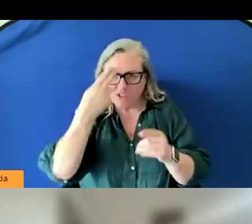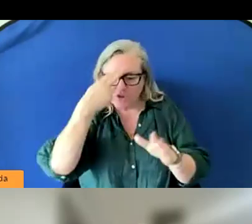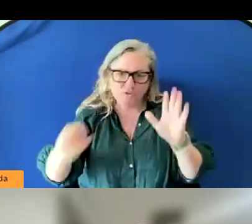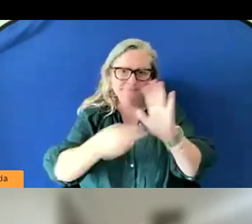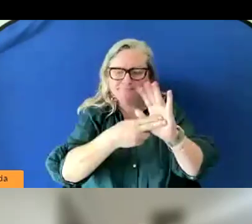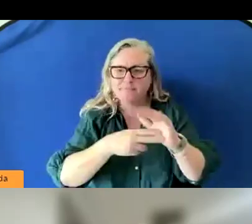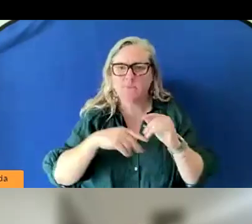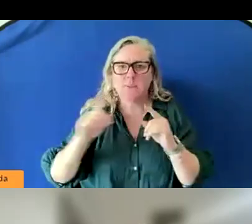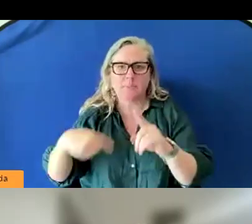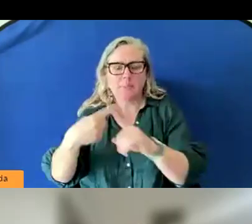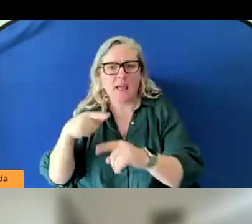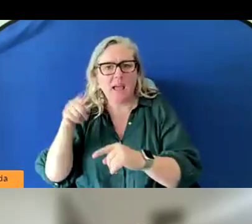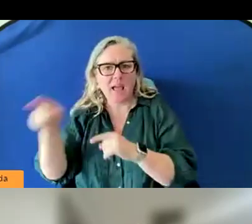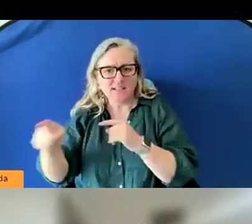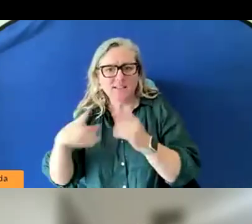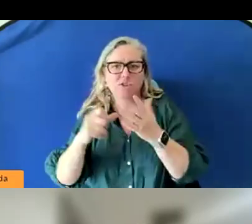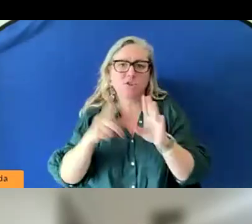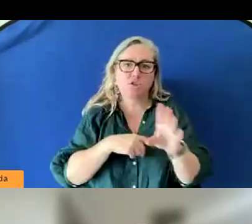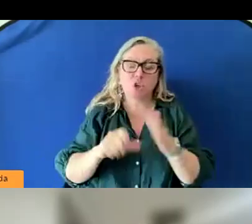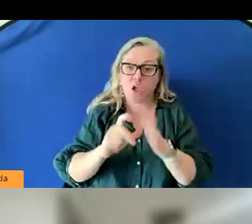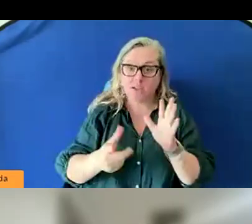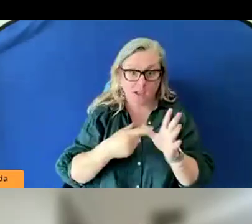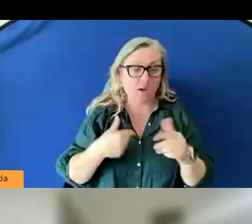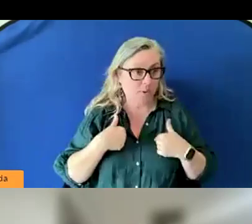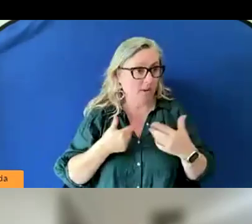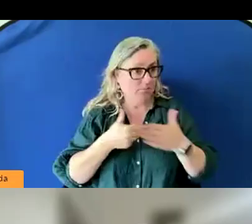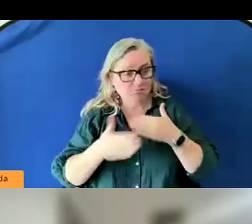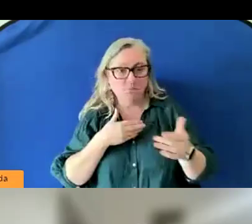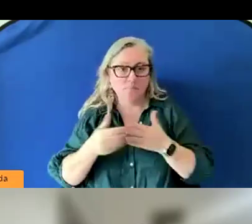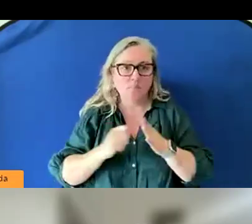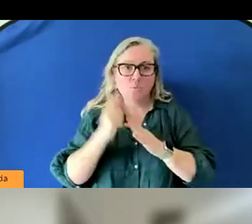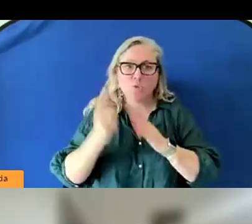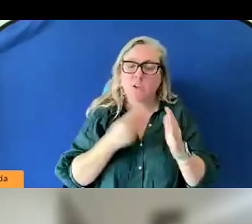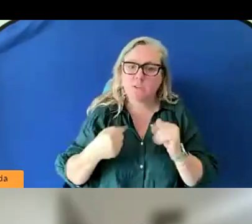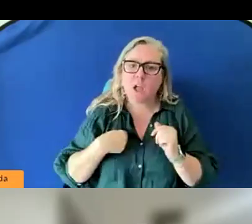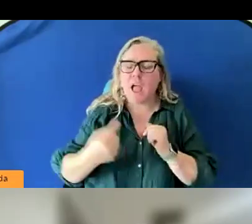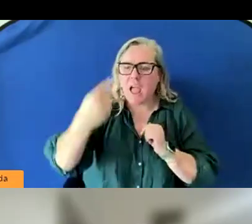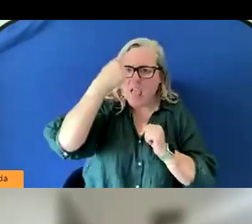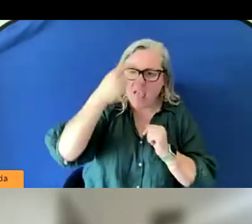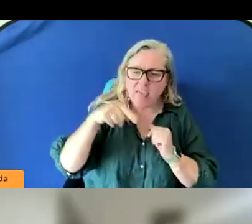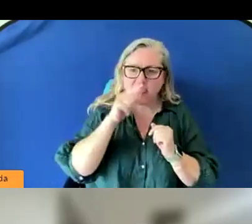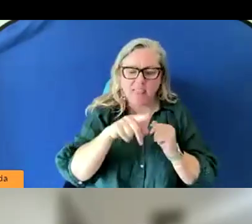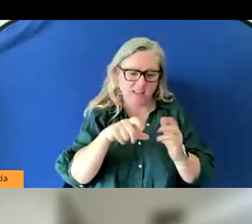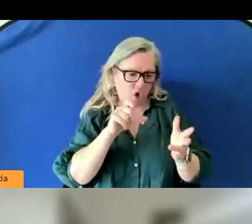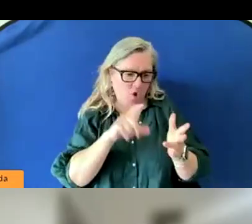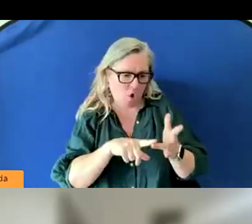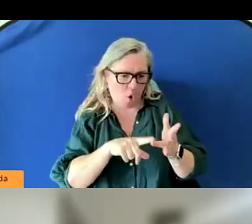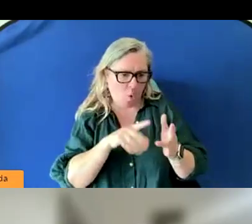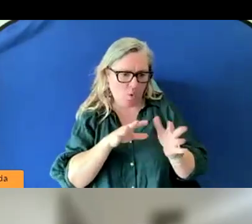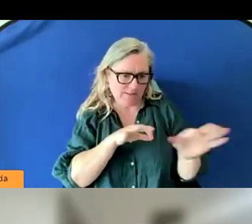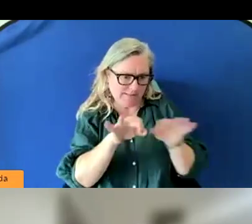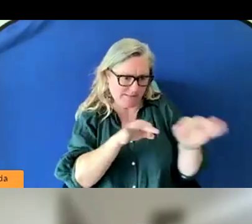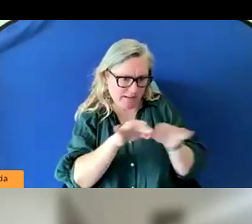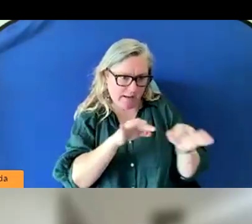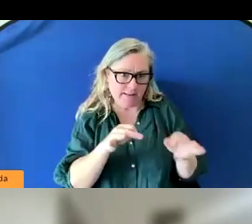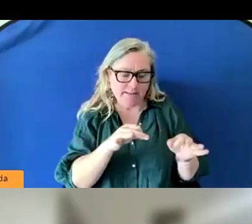us as CYDA running the project. I think co-design. I think Em shared it's a bit of a buzzword, but it's not easy. It's not meant to be easy. I